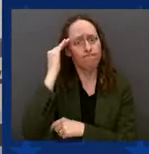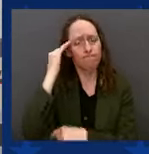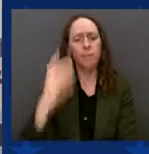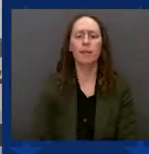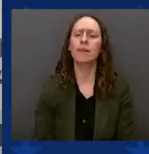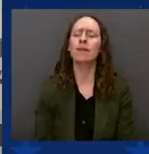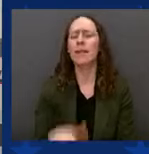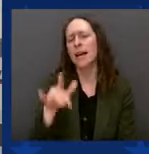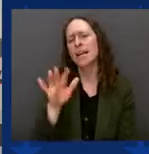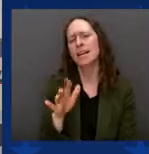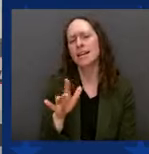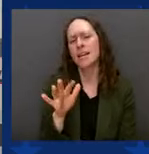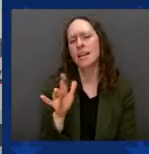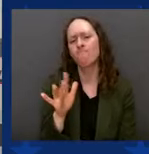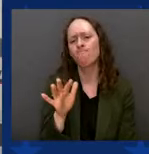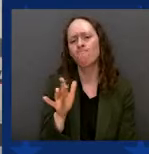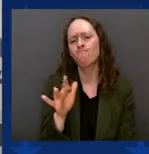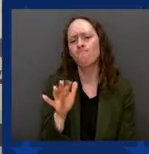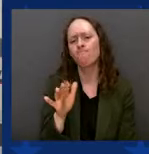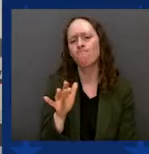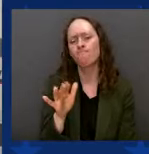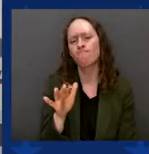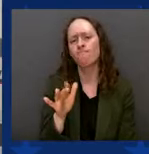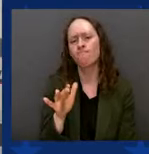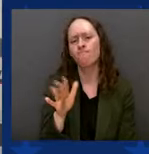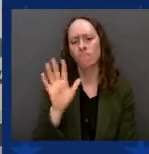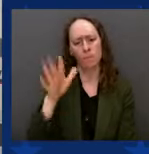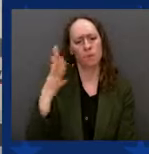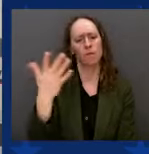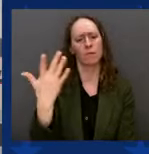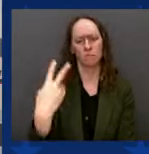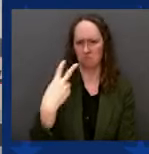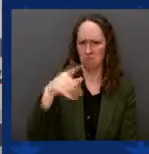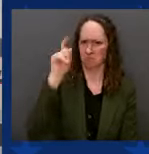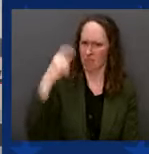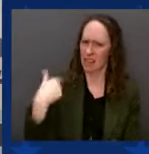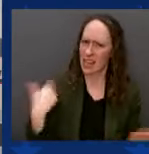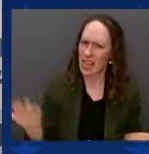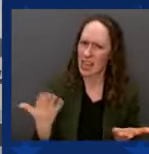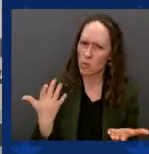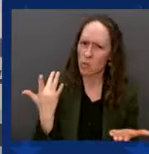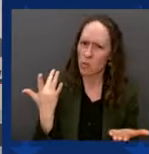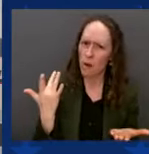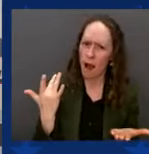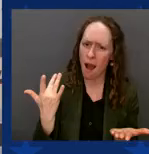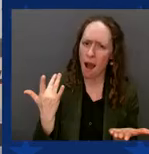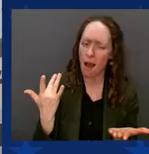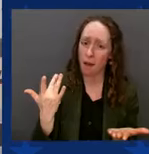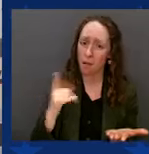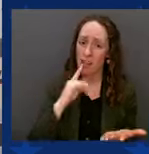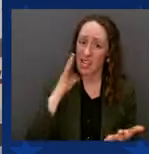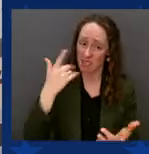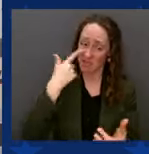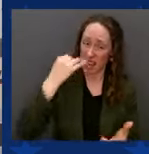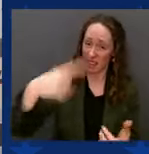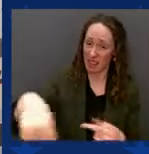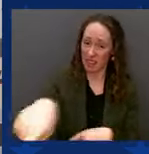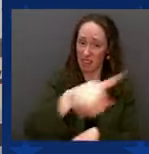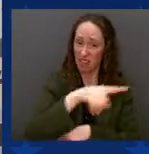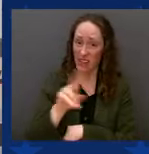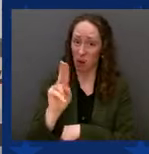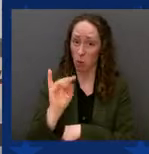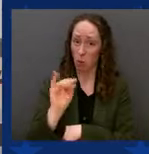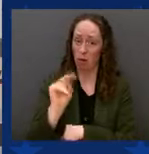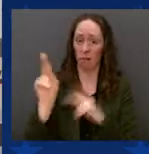The only reason I'm standing here is you guys, not a joke, in when I was running with Barack, we were